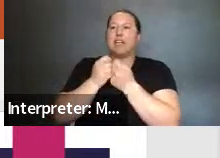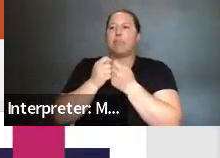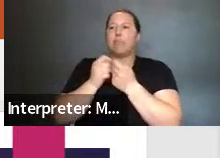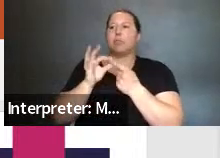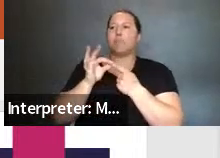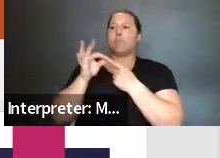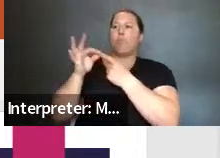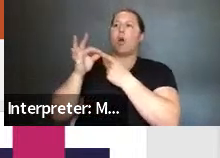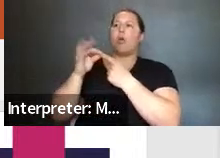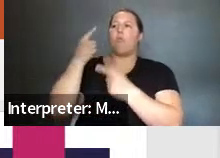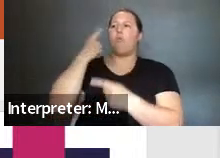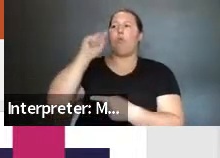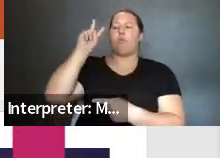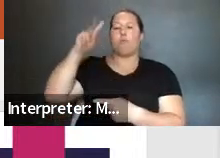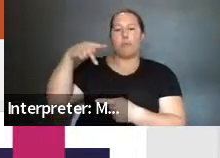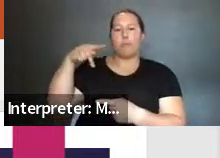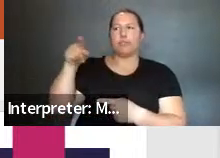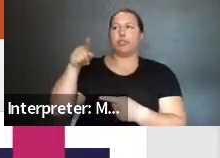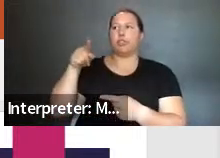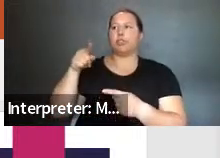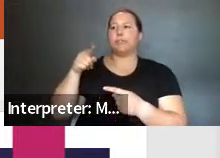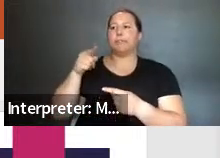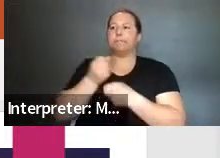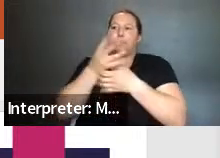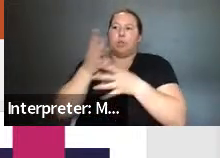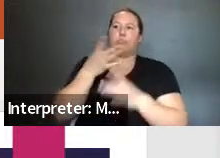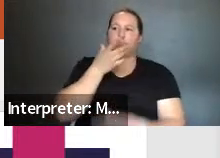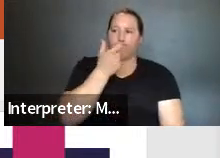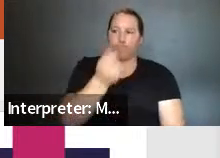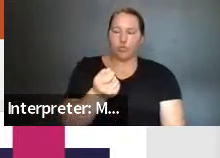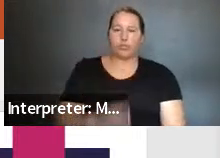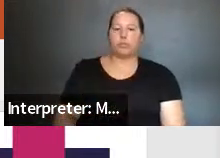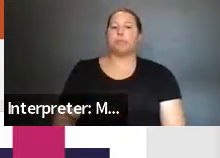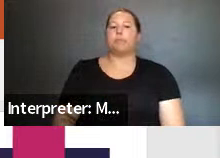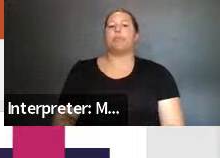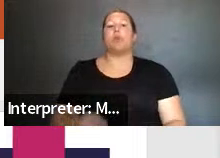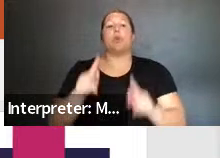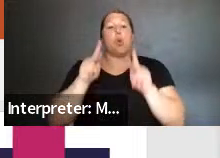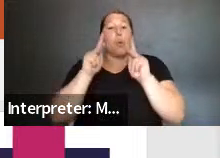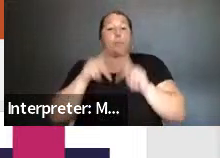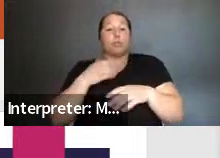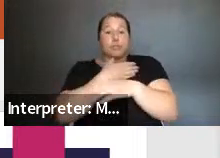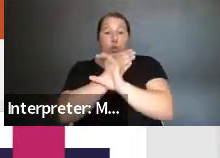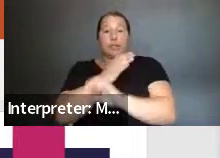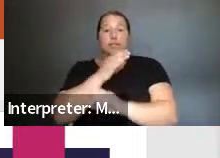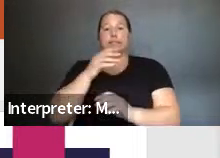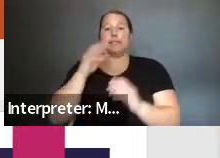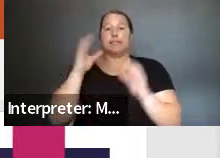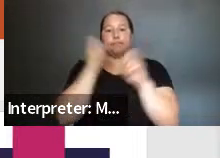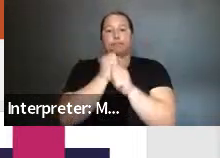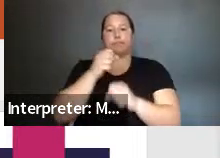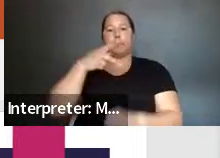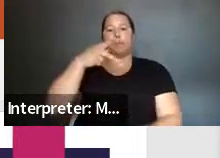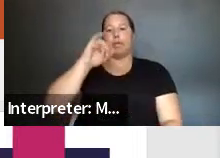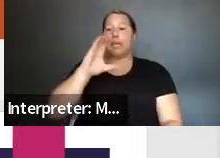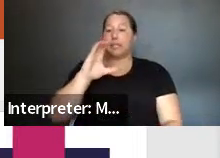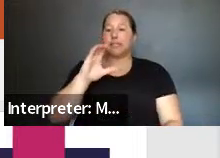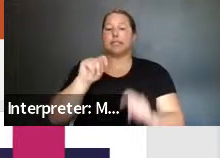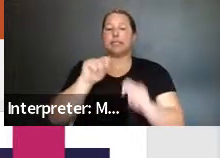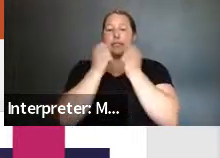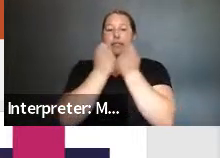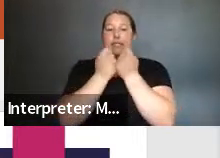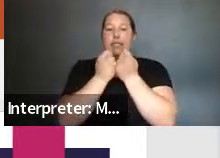she has expressed interest. So Person in Crisis, which we know as PIC team, is a